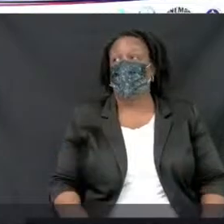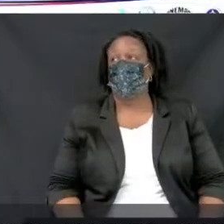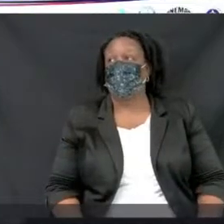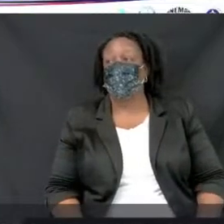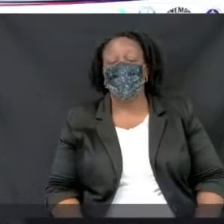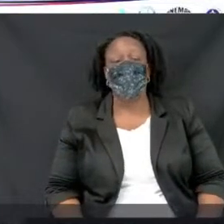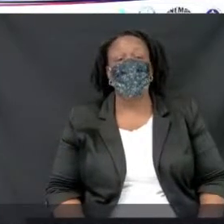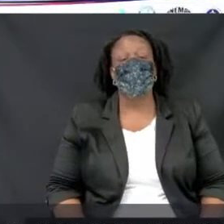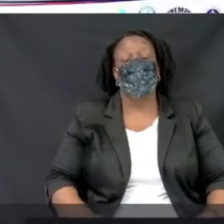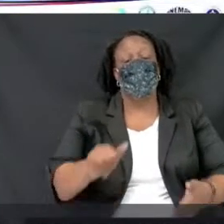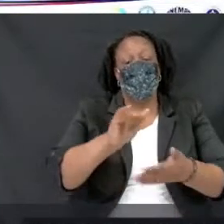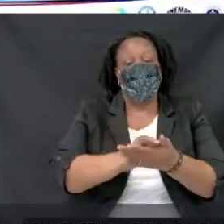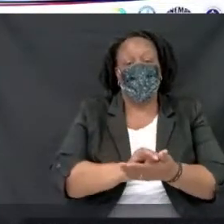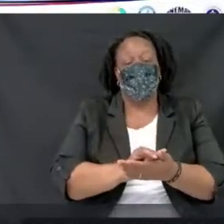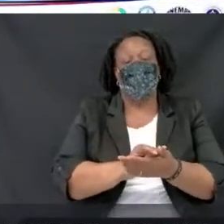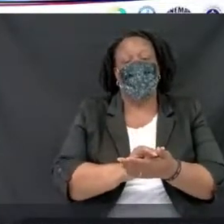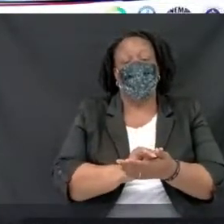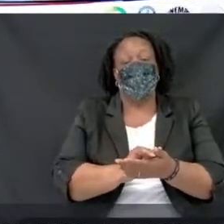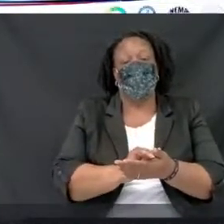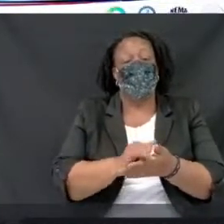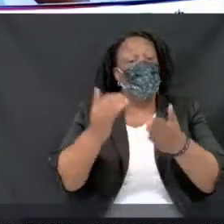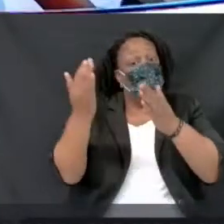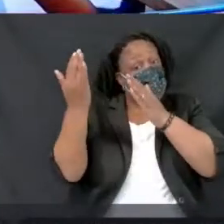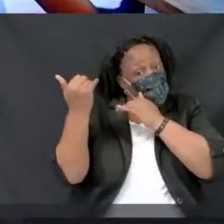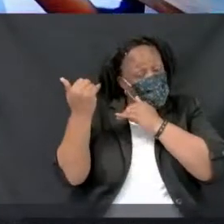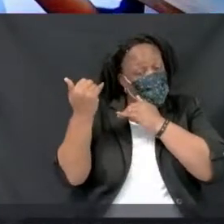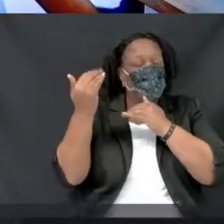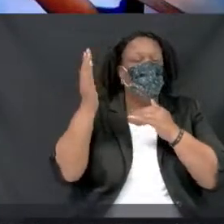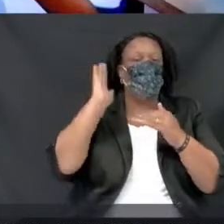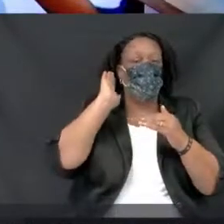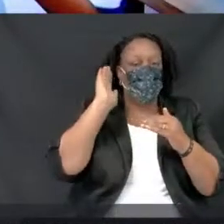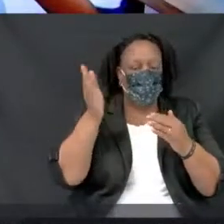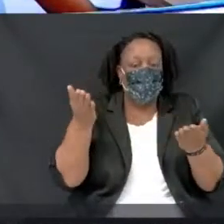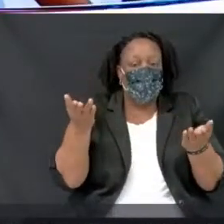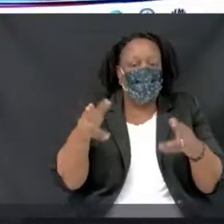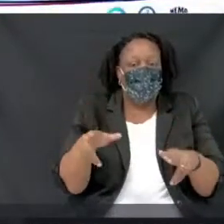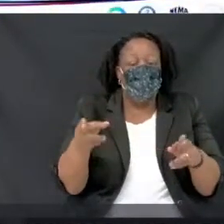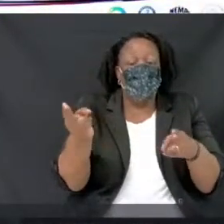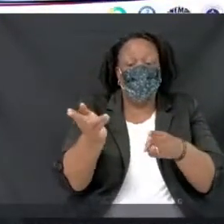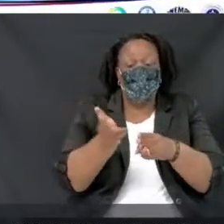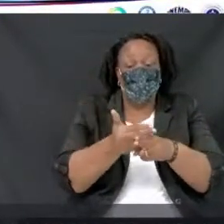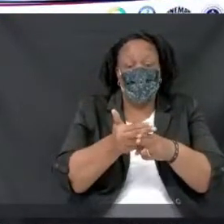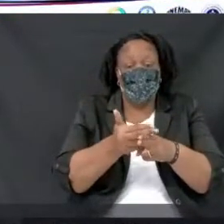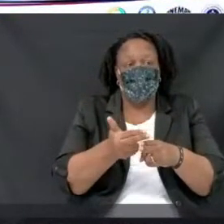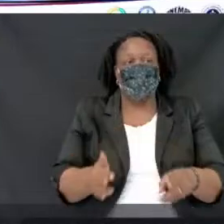is one of the recommendations that I am hopeful will receive favorable